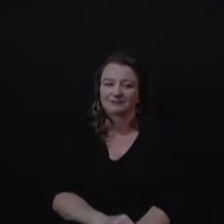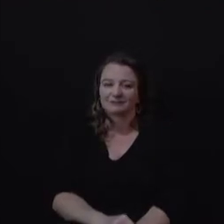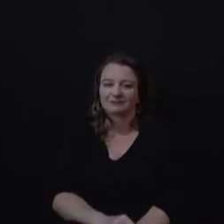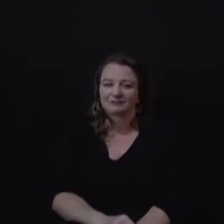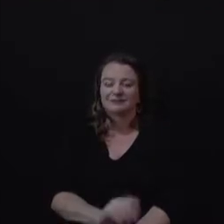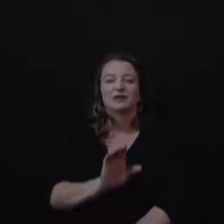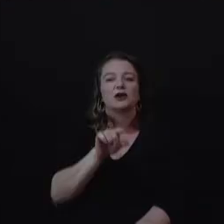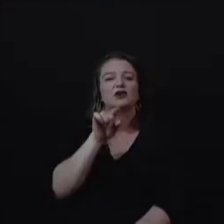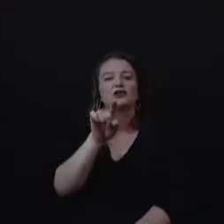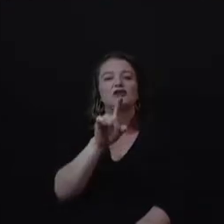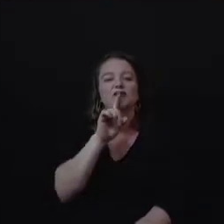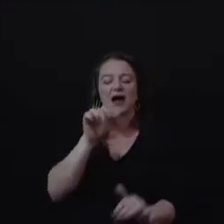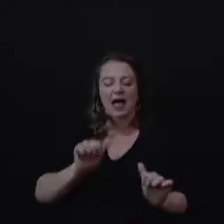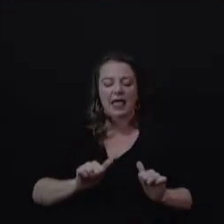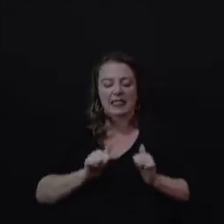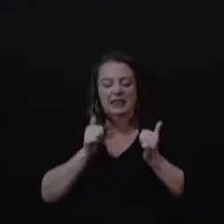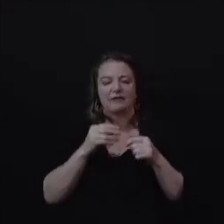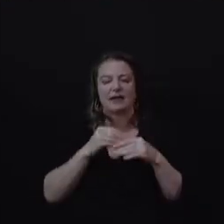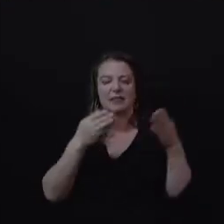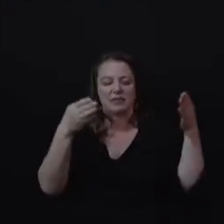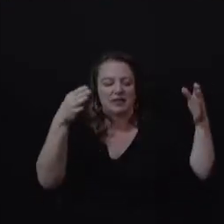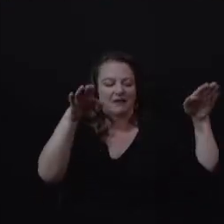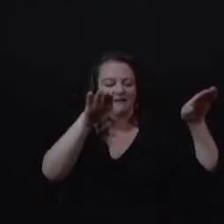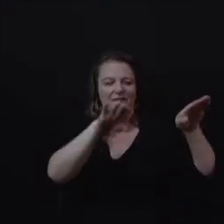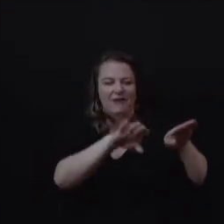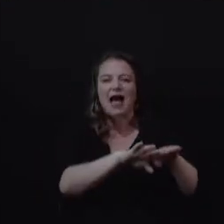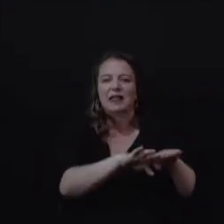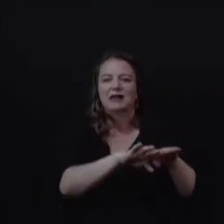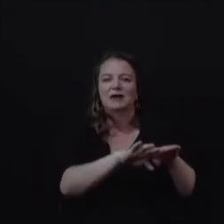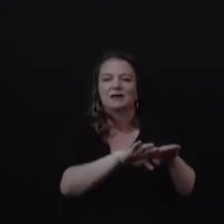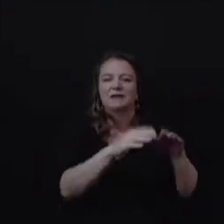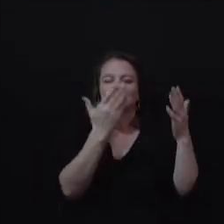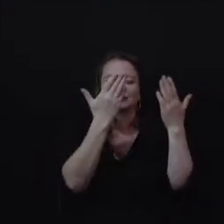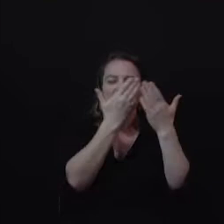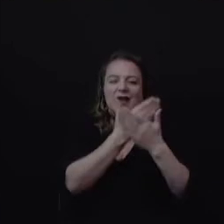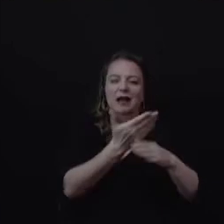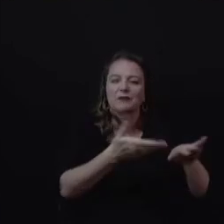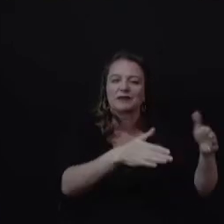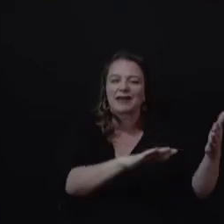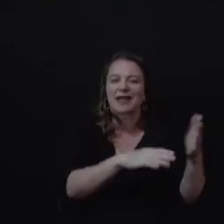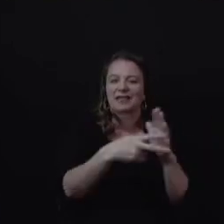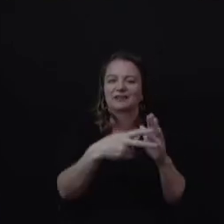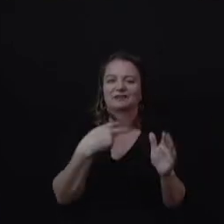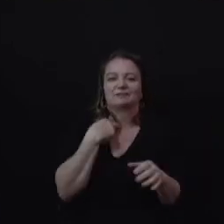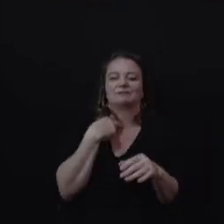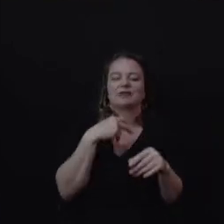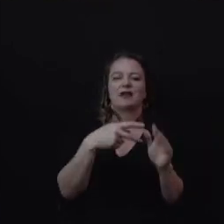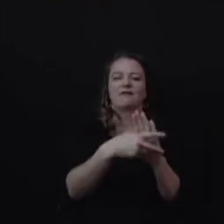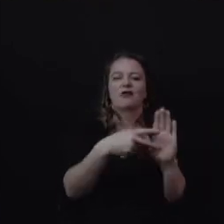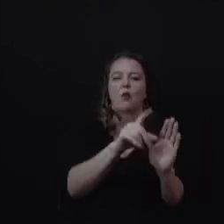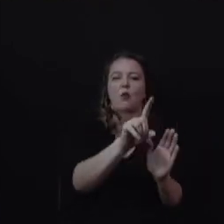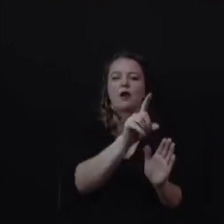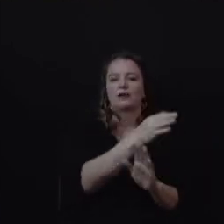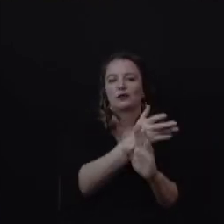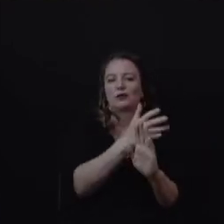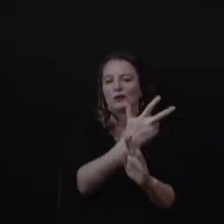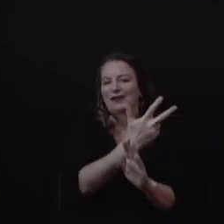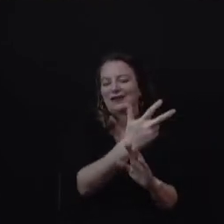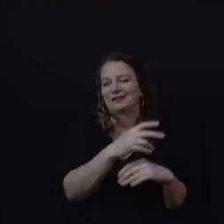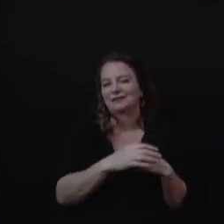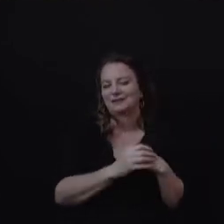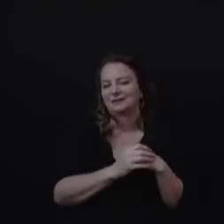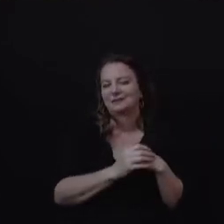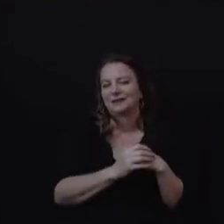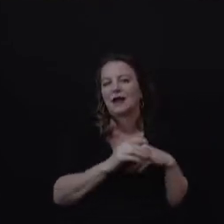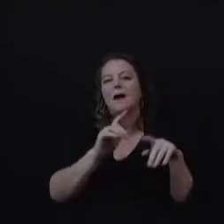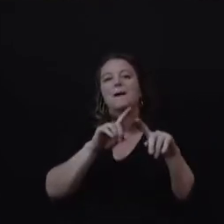You're living in the valley of the shadow of death. You're stuck in verses 1 and 3 of chapter 2.